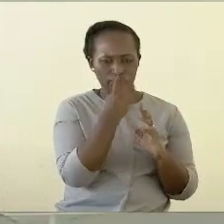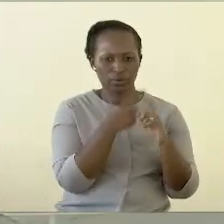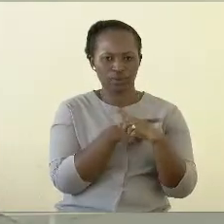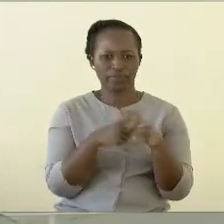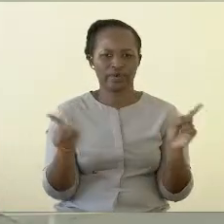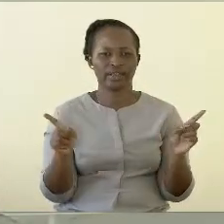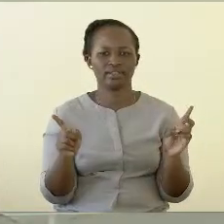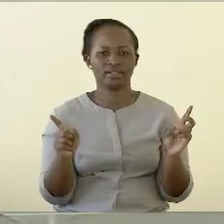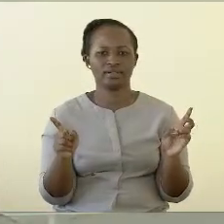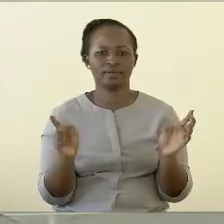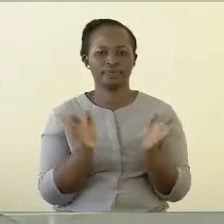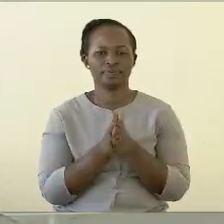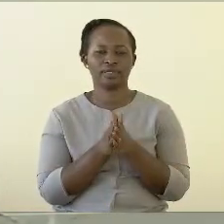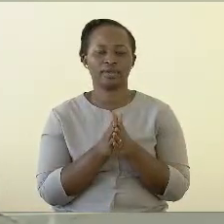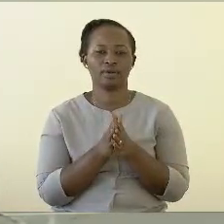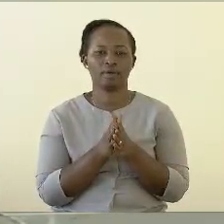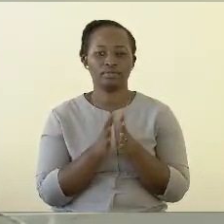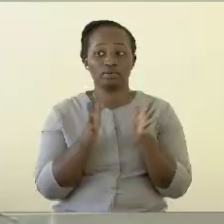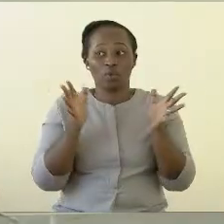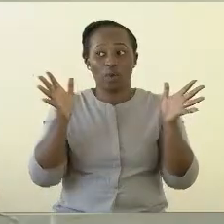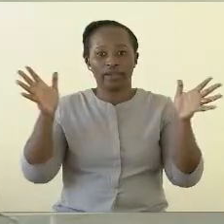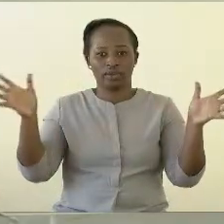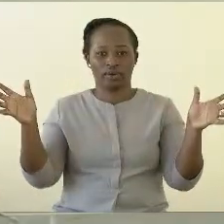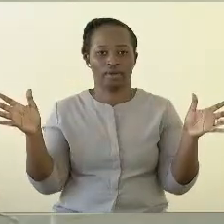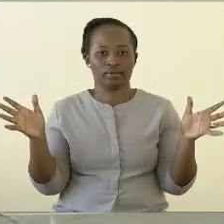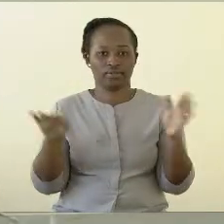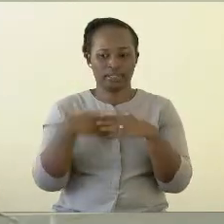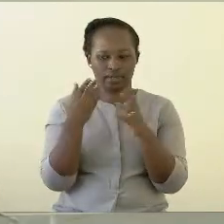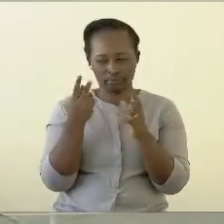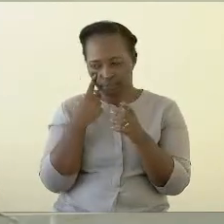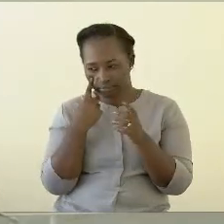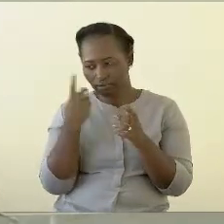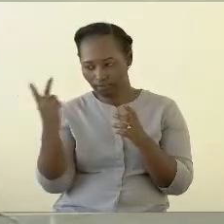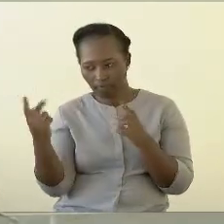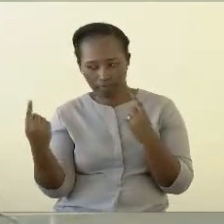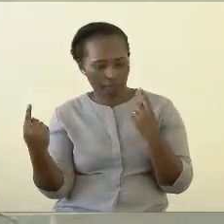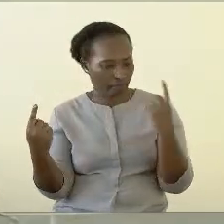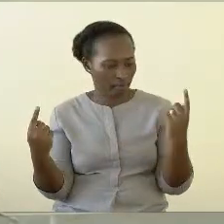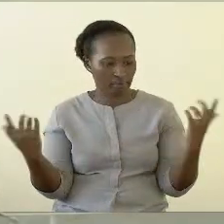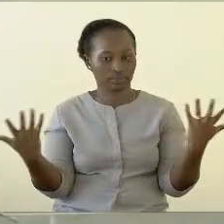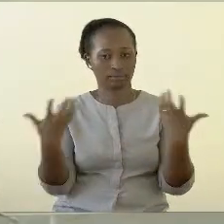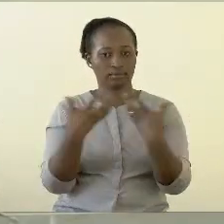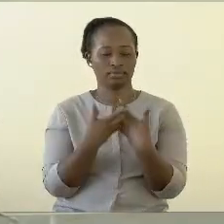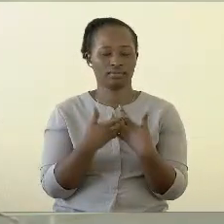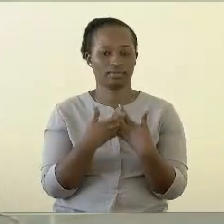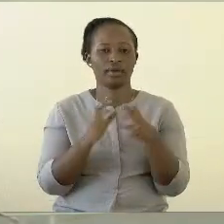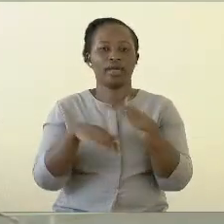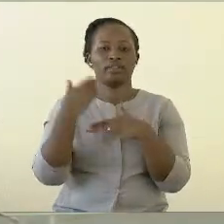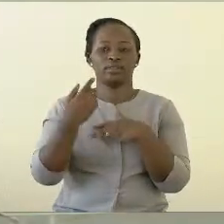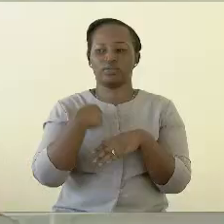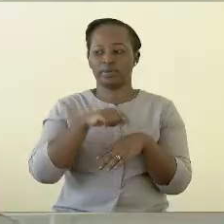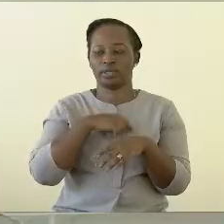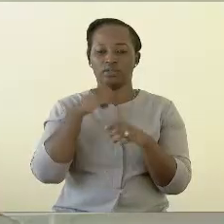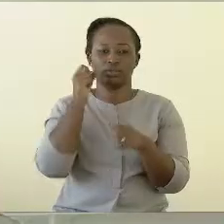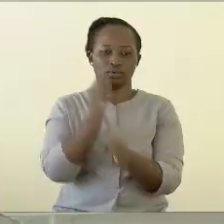different and wide worlds, and then you bring them together? And then we should also be in position to make some